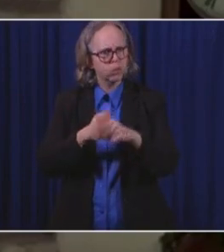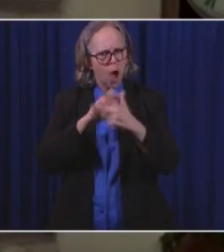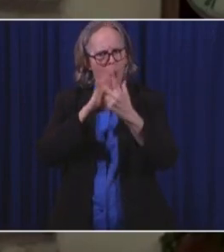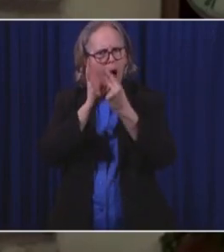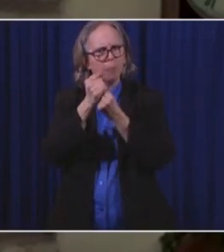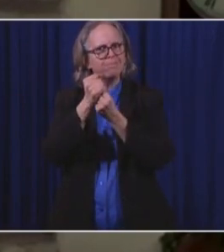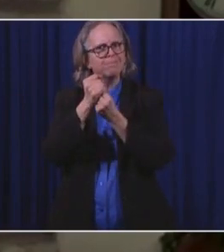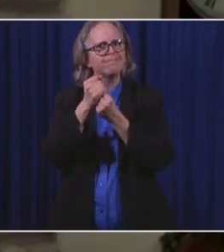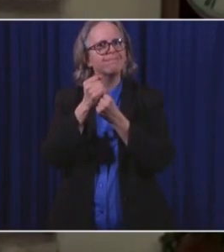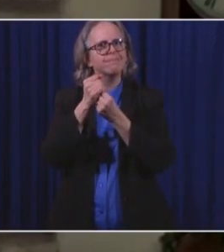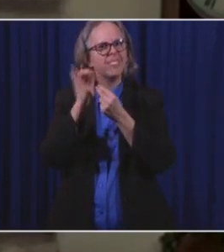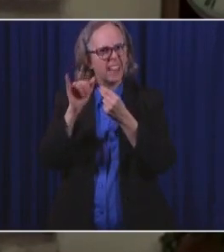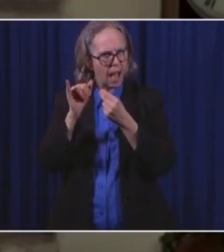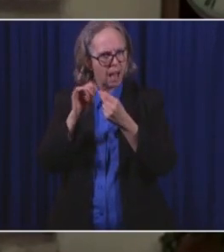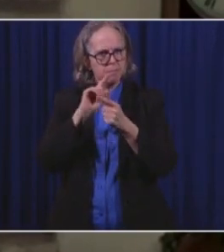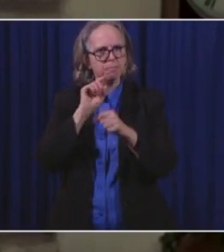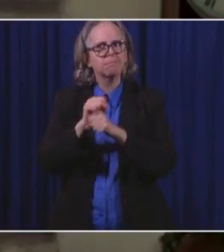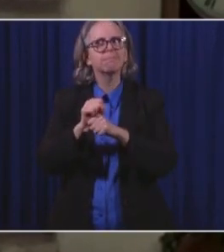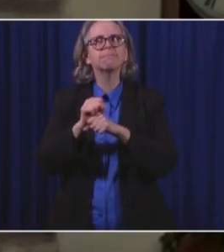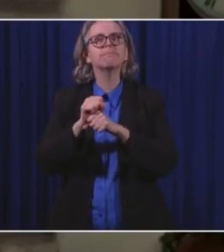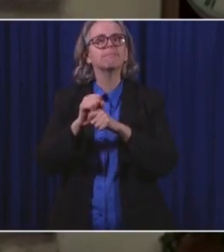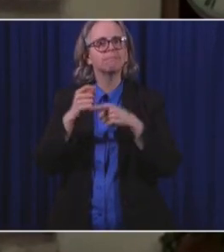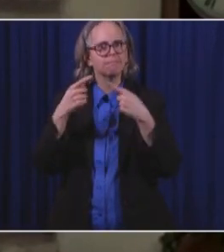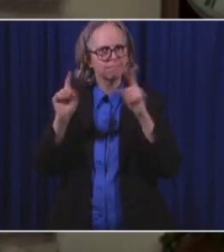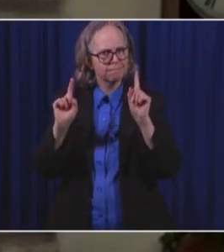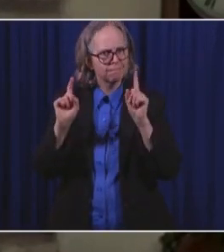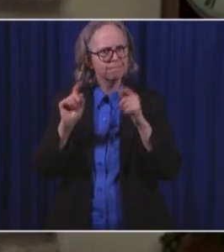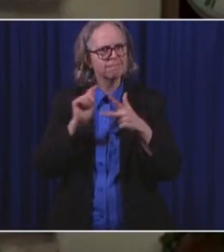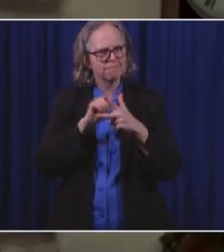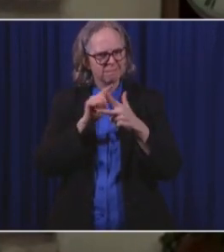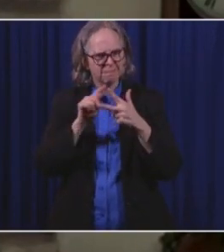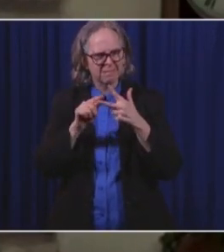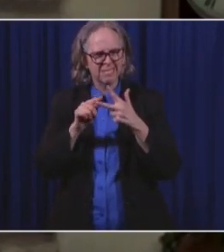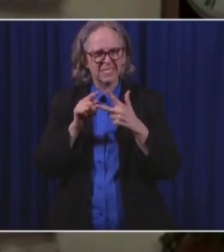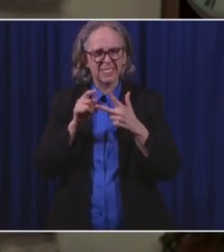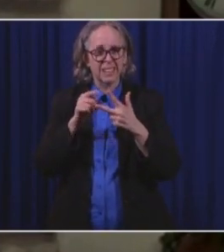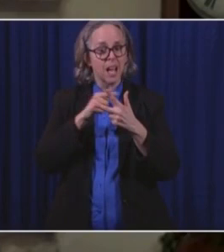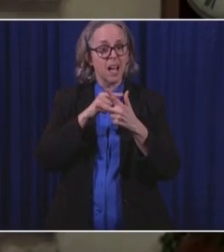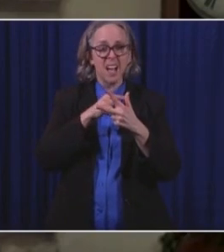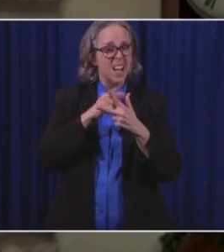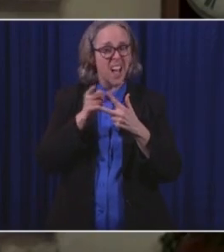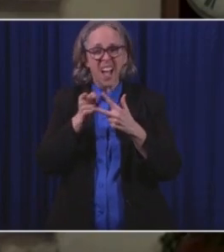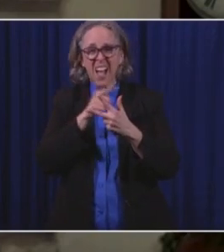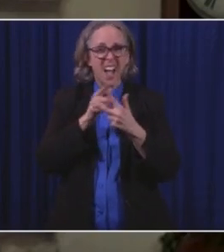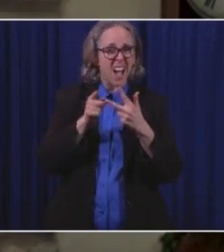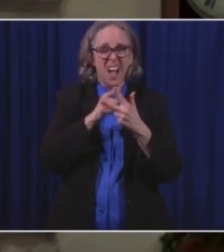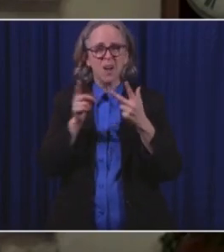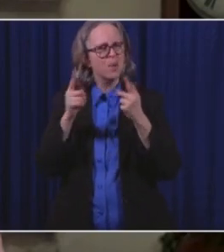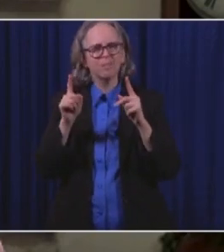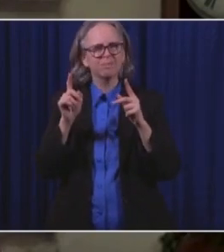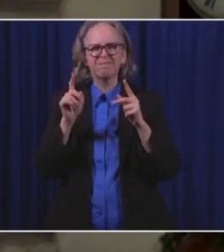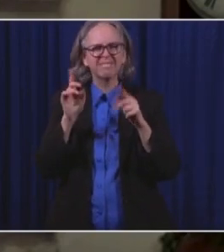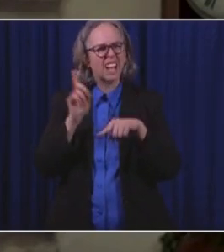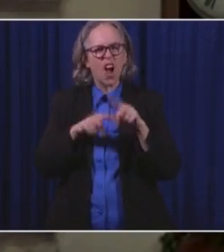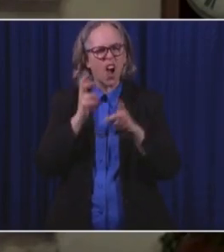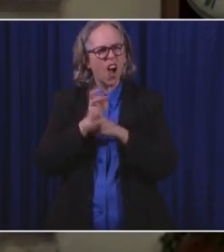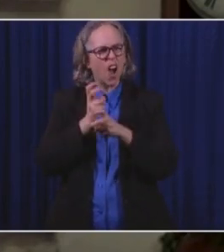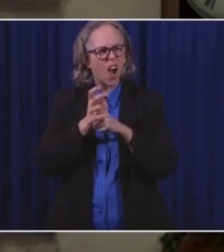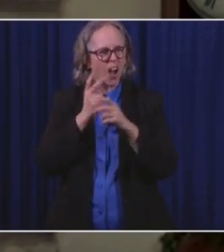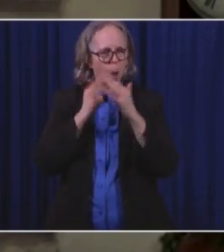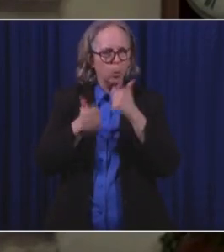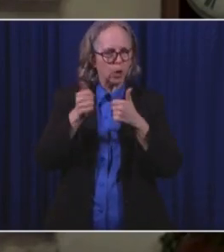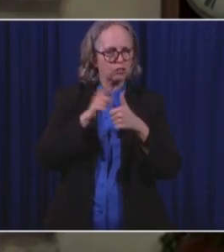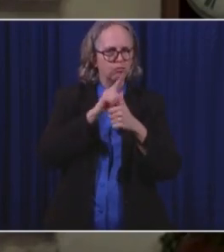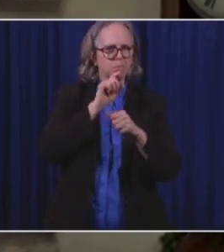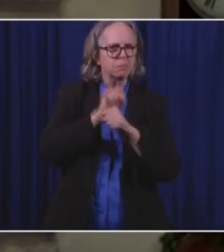probably impossible to pull out from that what had the impact and what didn't. I happen to think that all three of them had